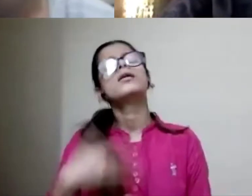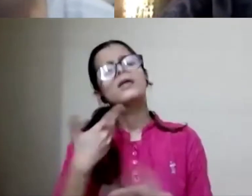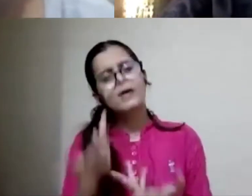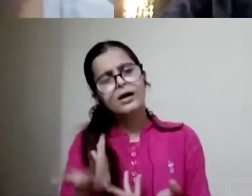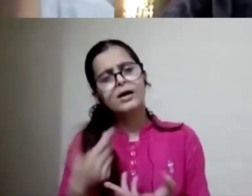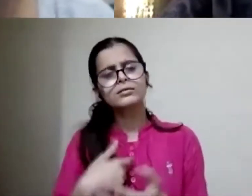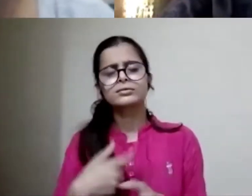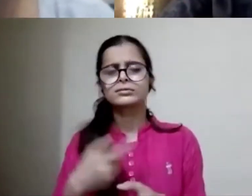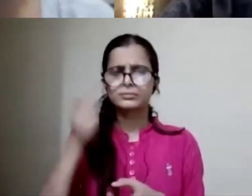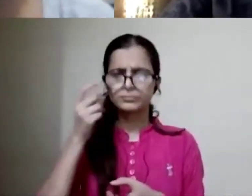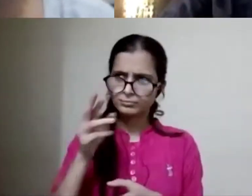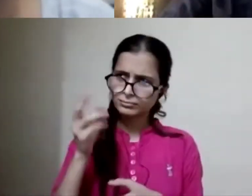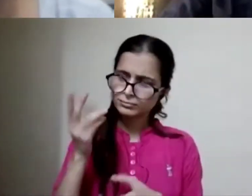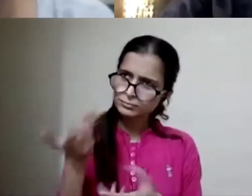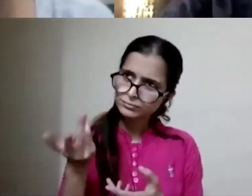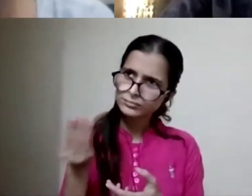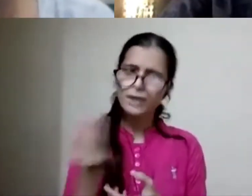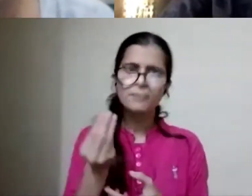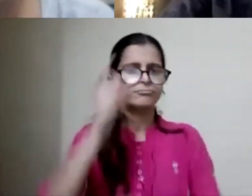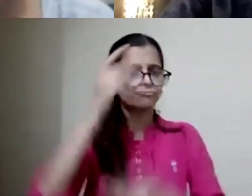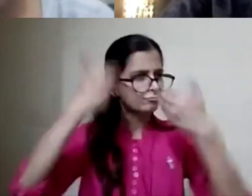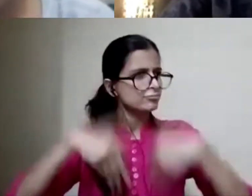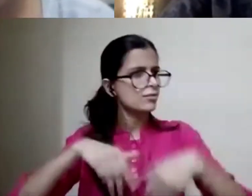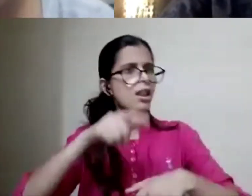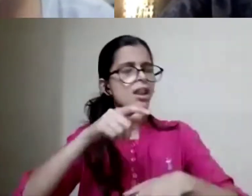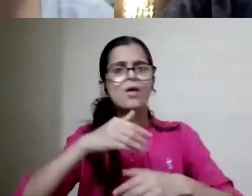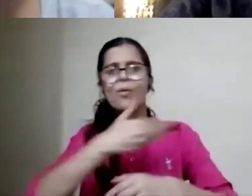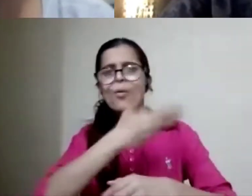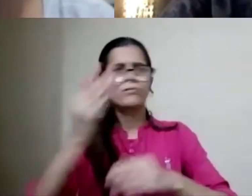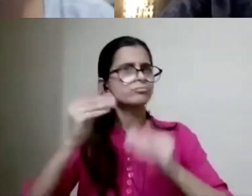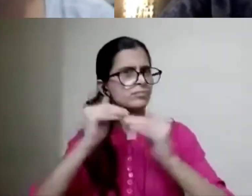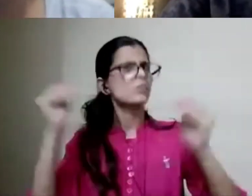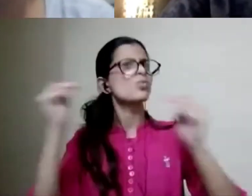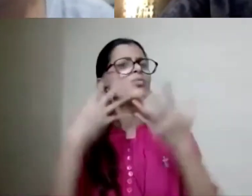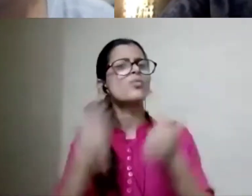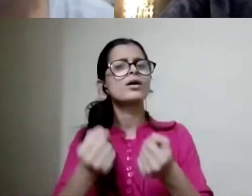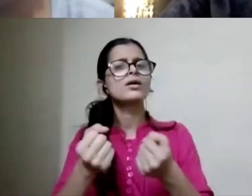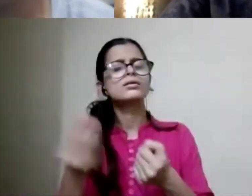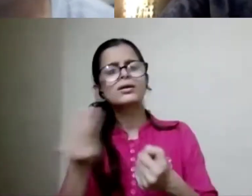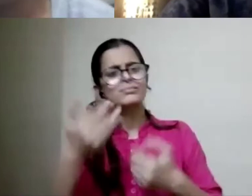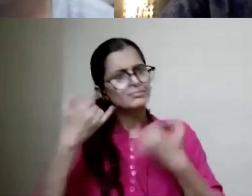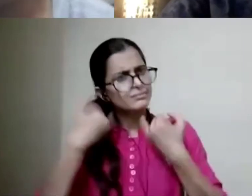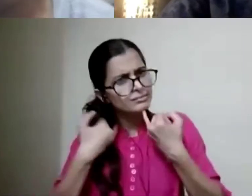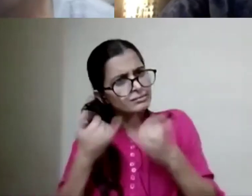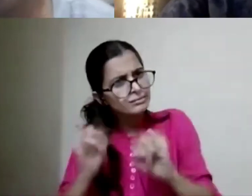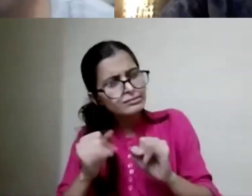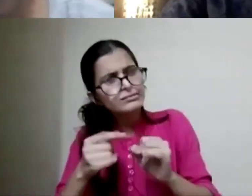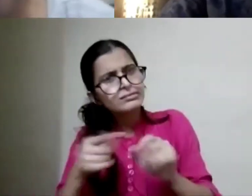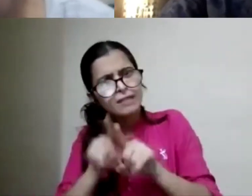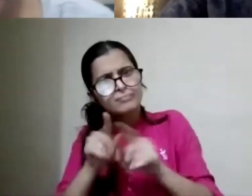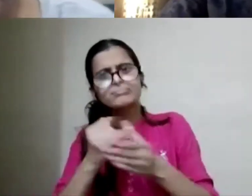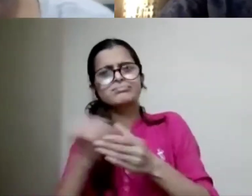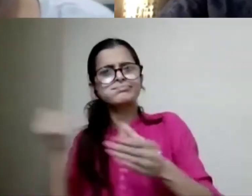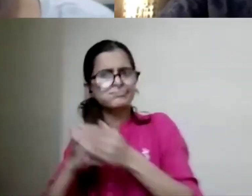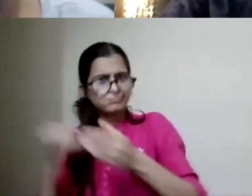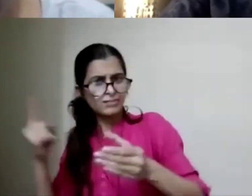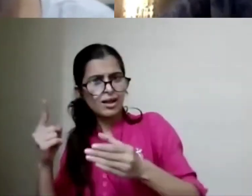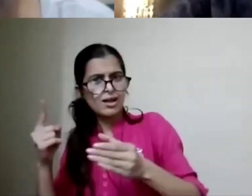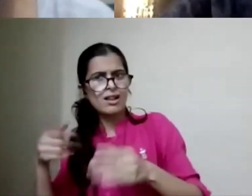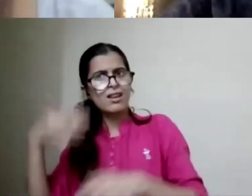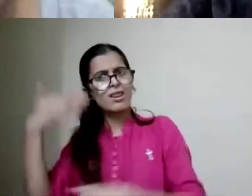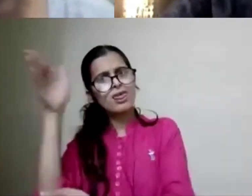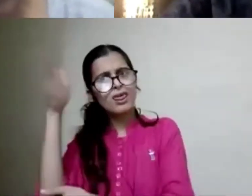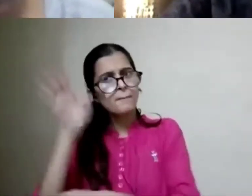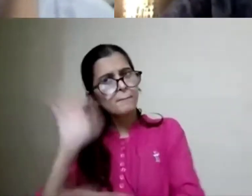Somebody who says, I just want to be a human living like everybody else, just because I have an impairment, I have to take out a jhanda. I don't think it's fair. I